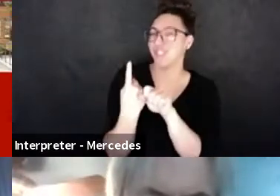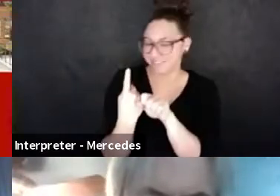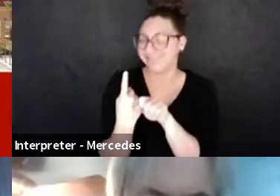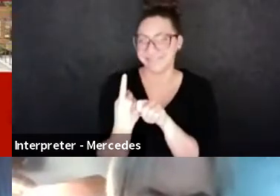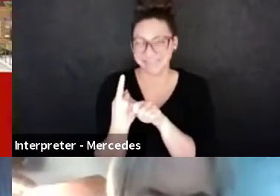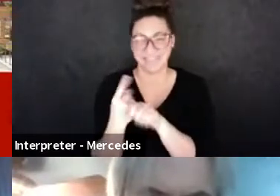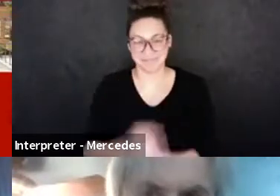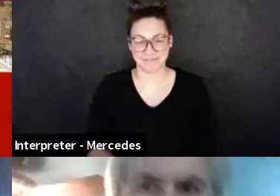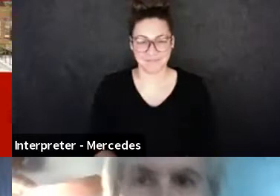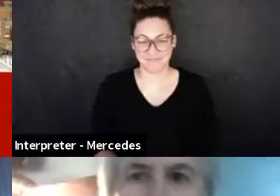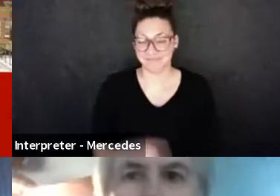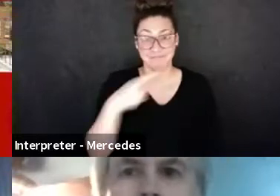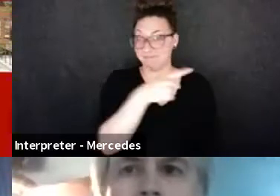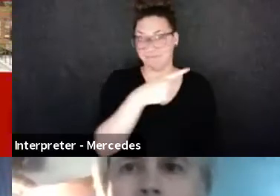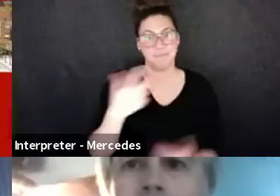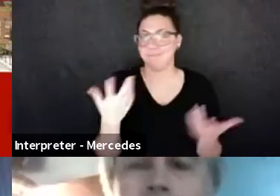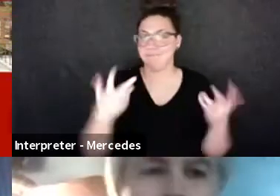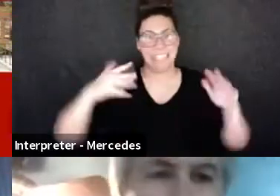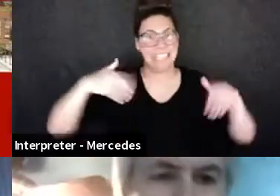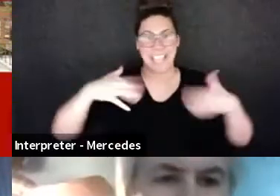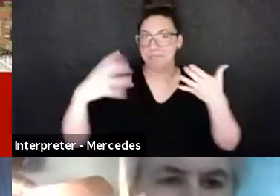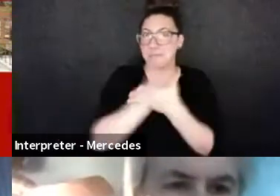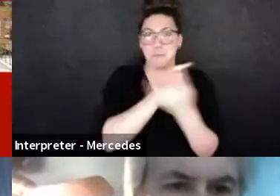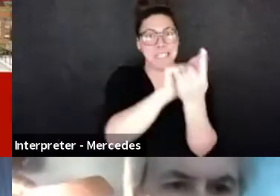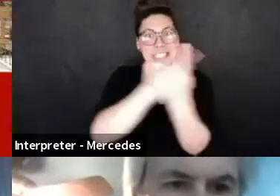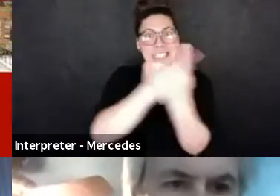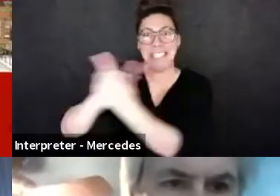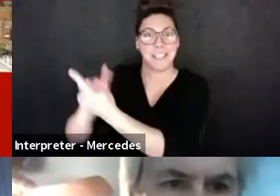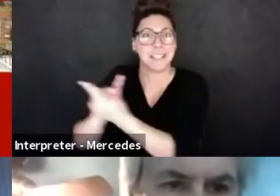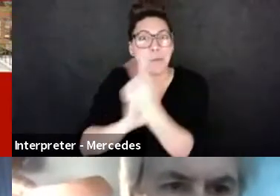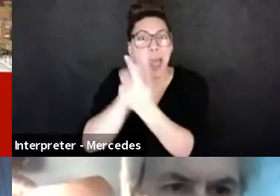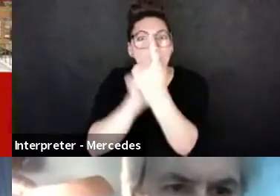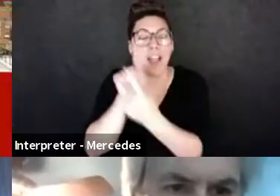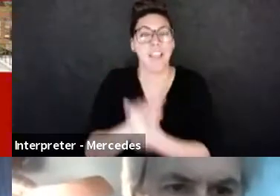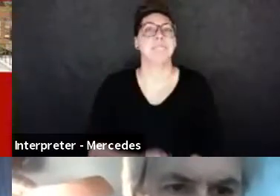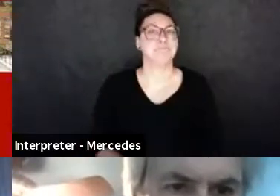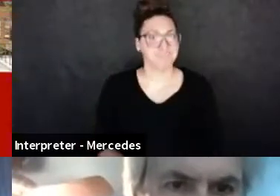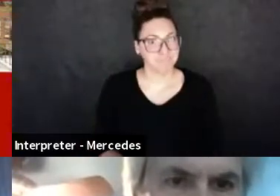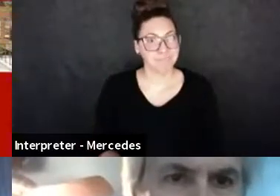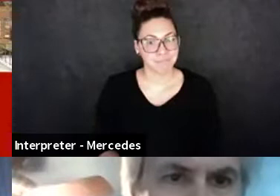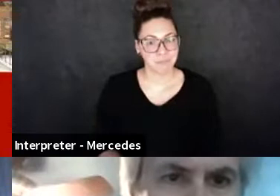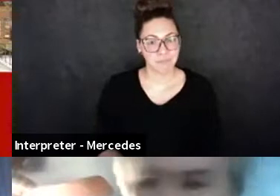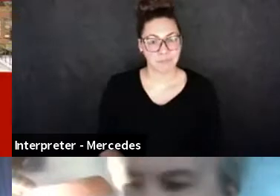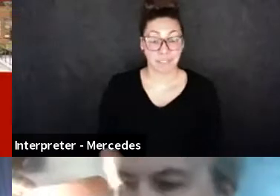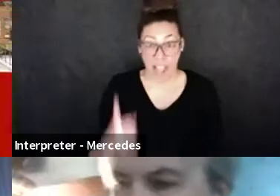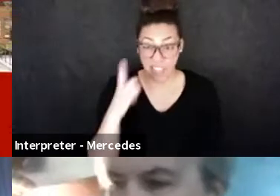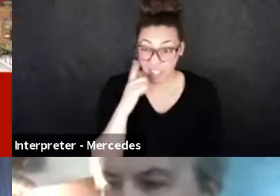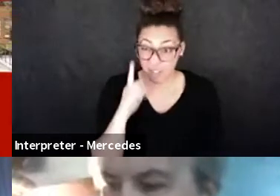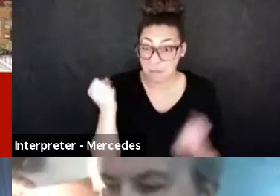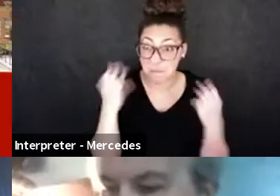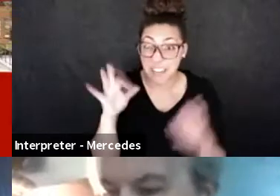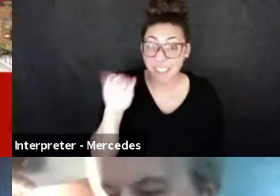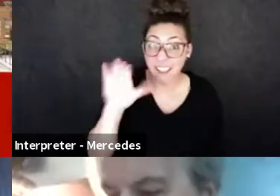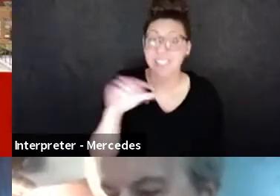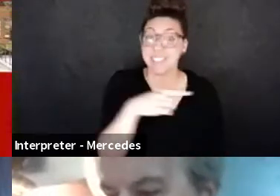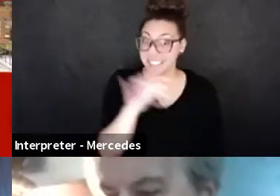and has not had an opportunity to meet people in person. I think we have a lot of faculty like that.